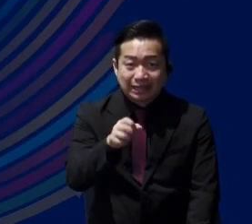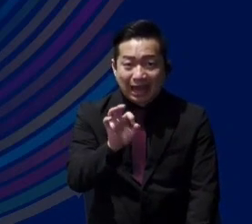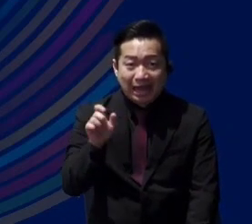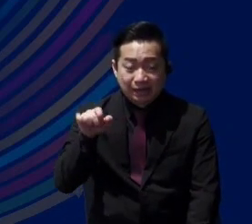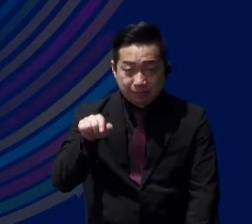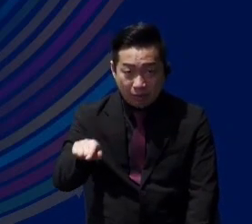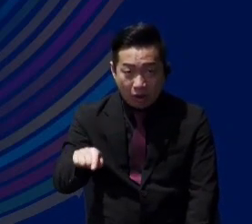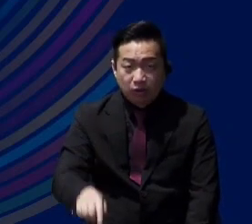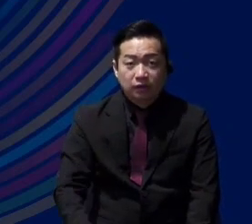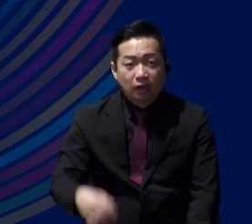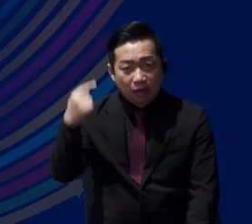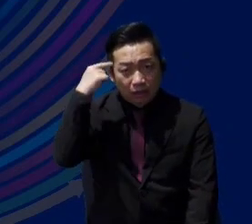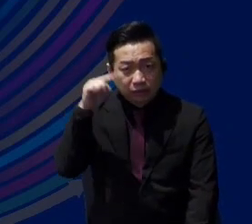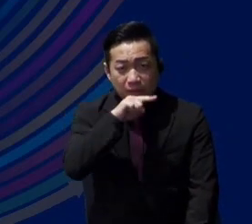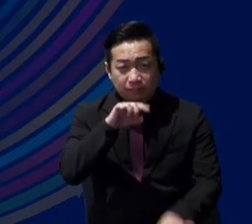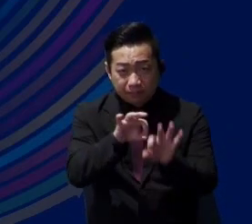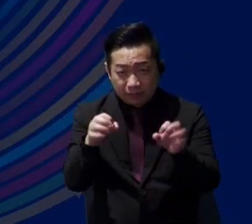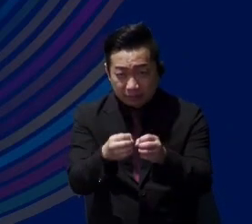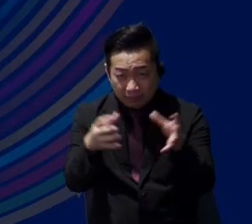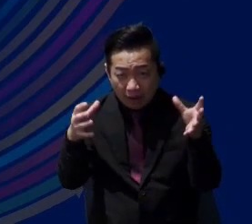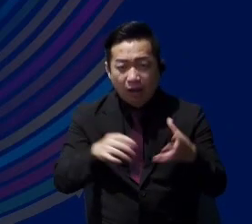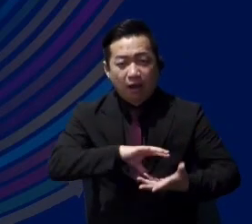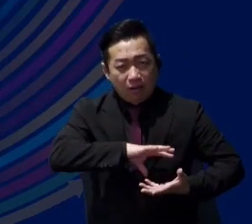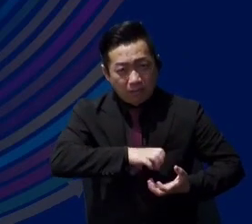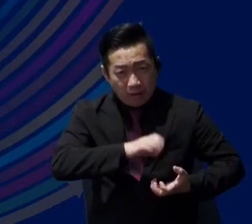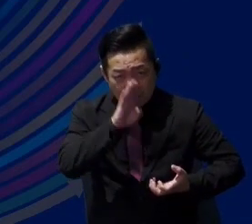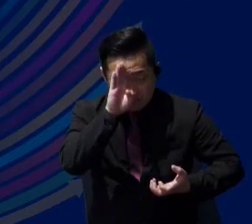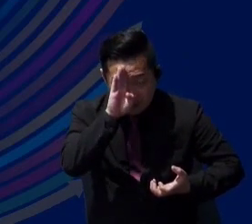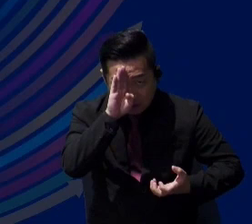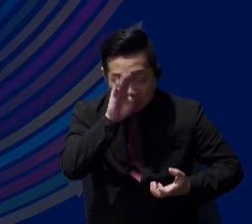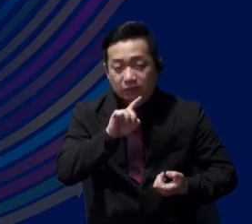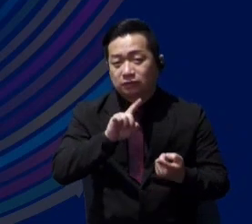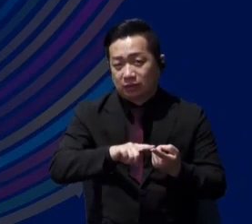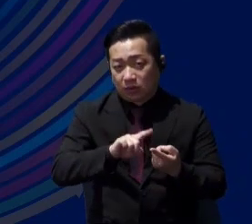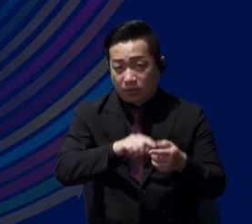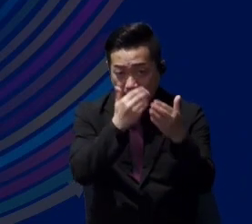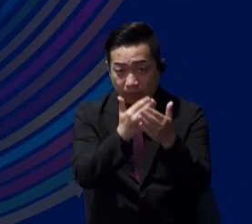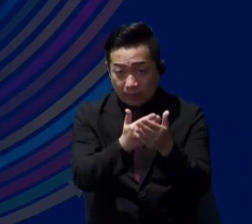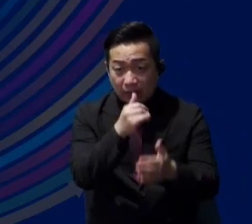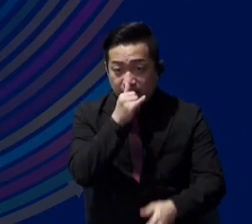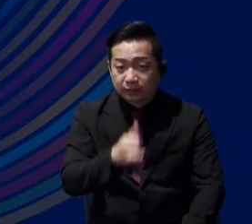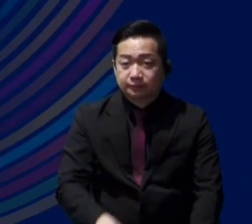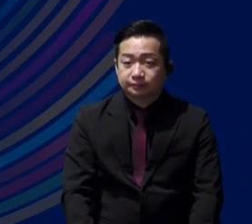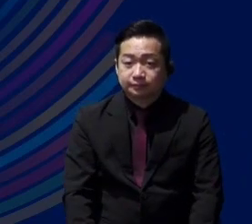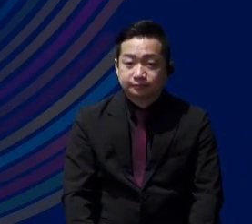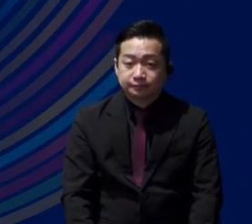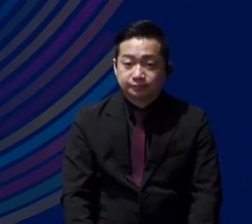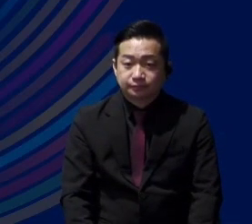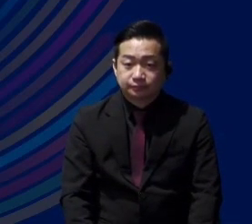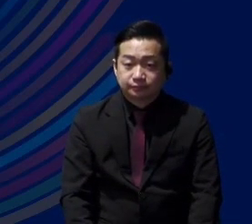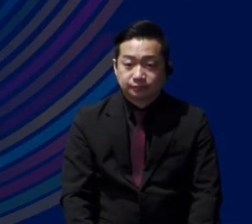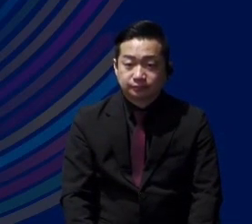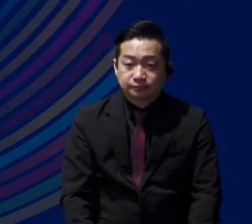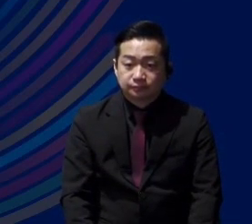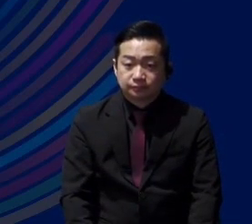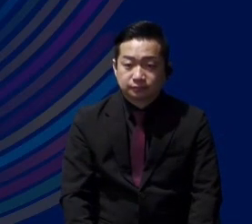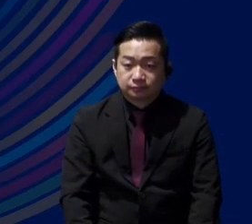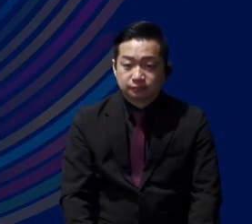lower respiratory, liver cancer, and then COVID. Okay,